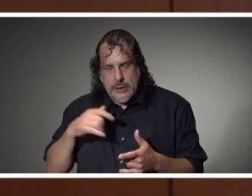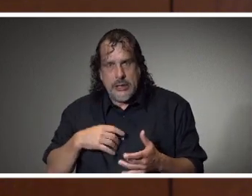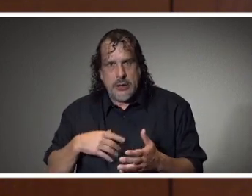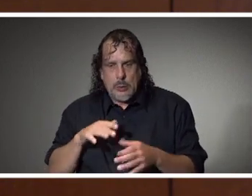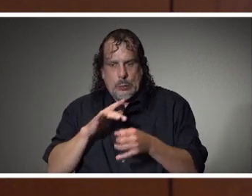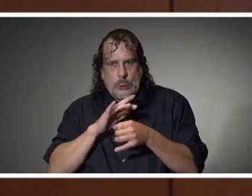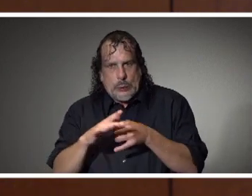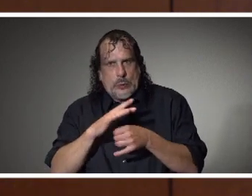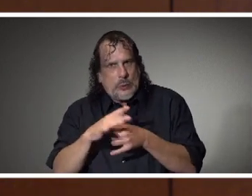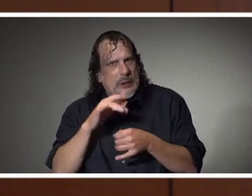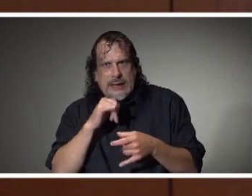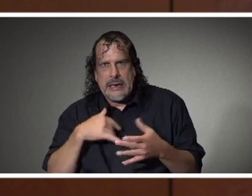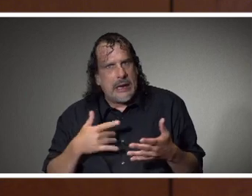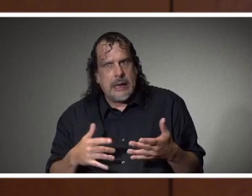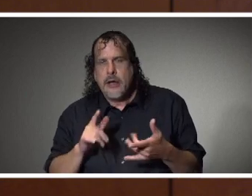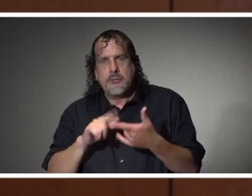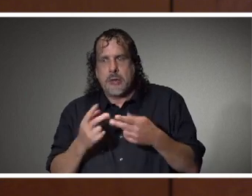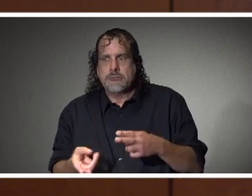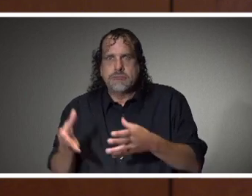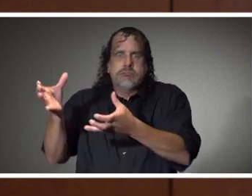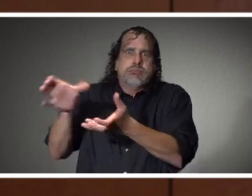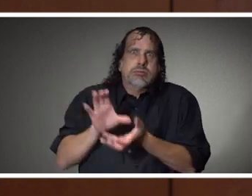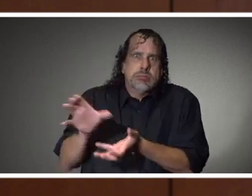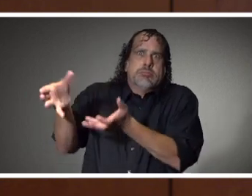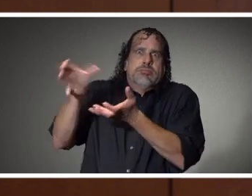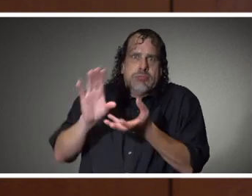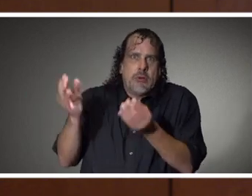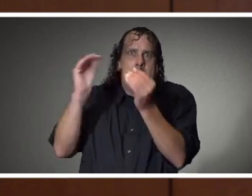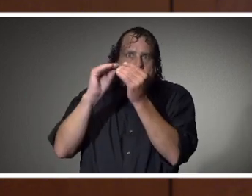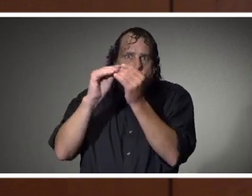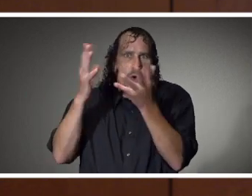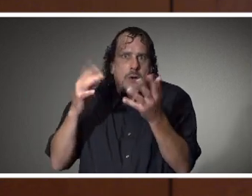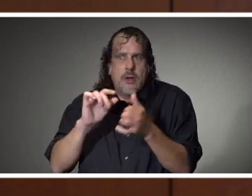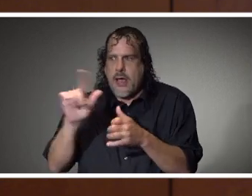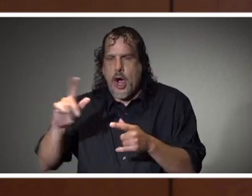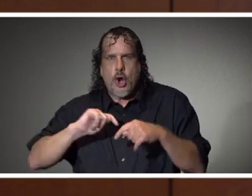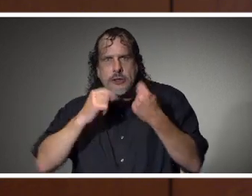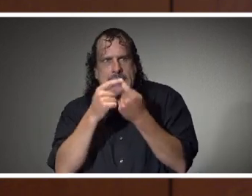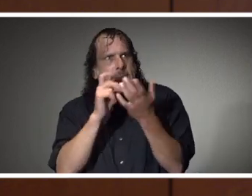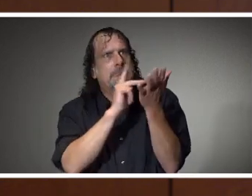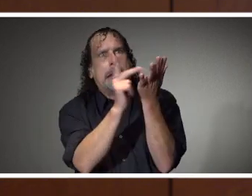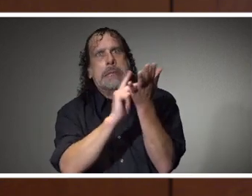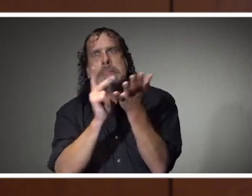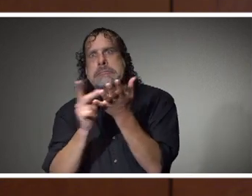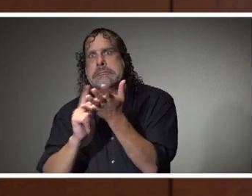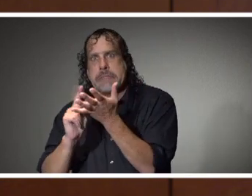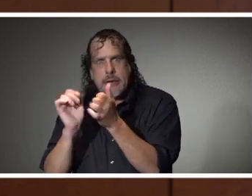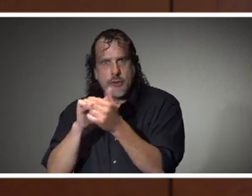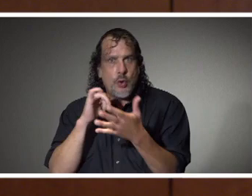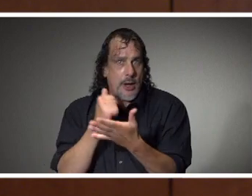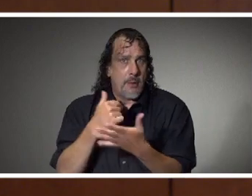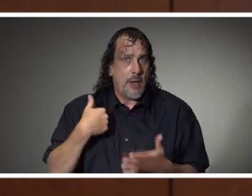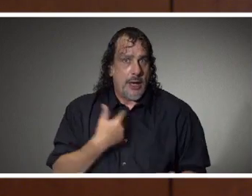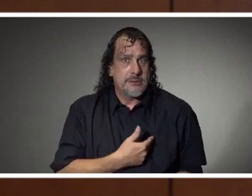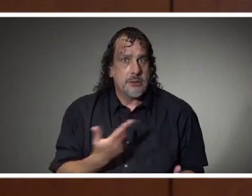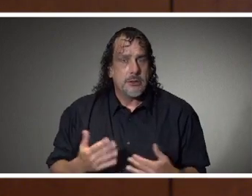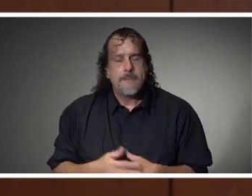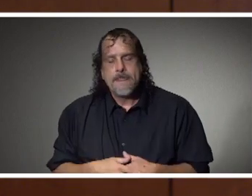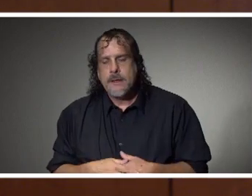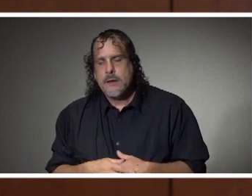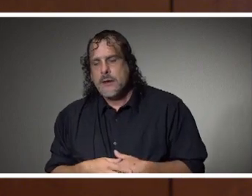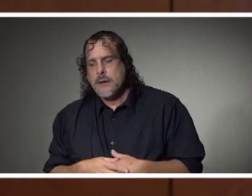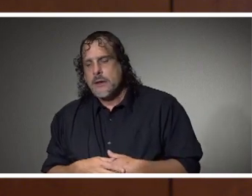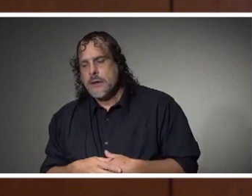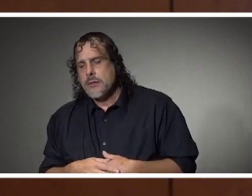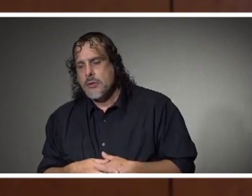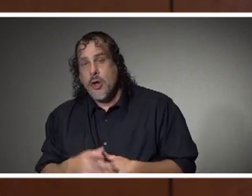in, but we've been able to ramp those things up with our acquisition team that has come on to MEMA to do that. If you look at what we actually did